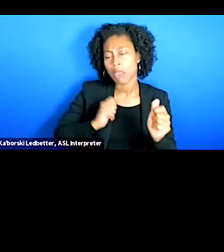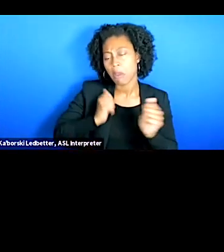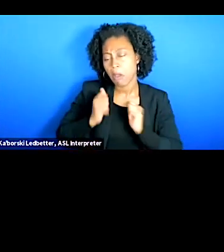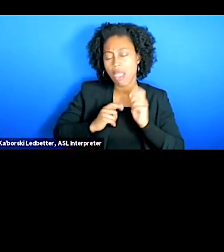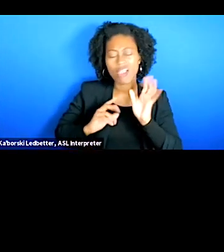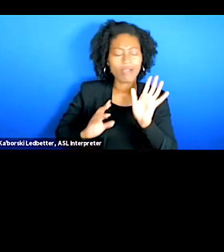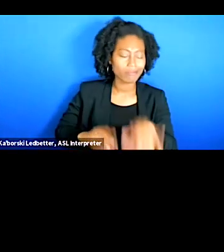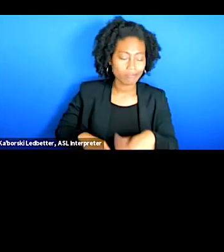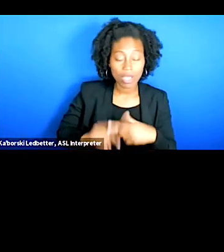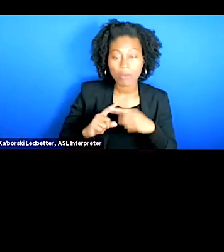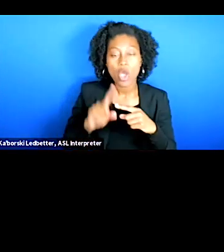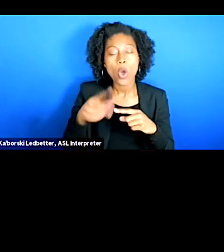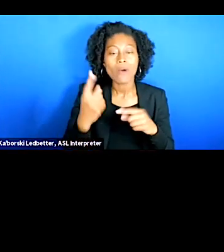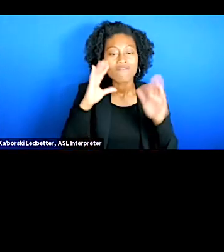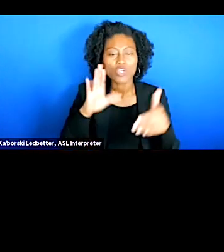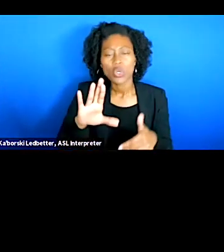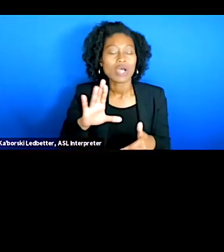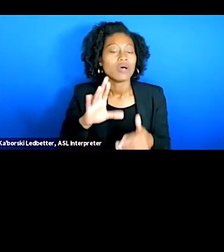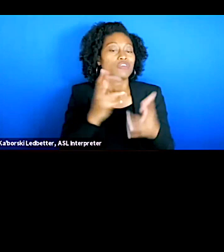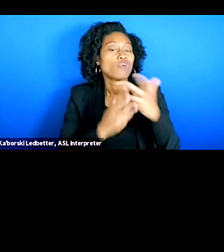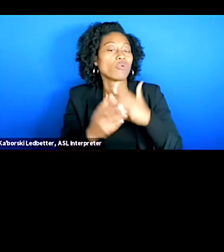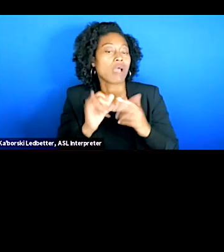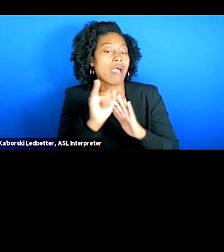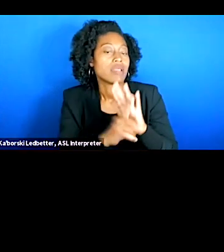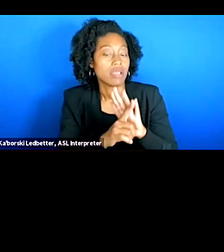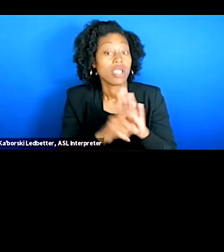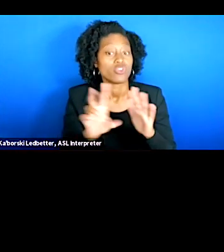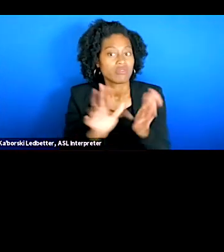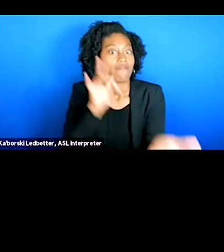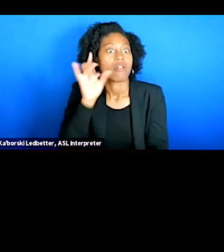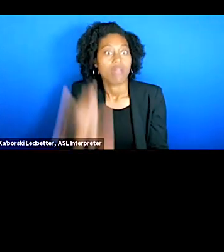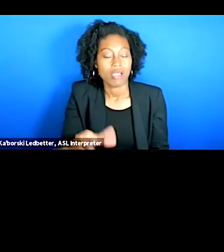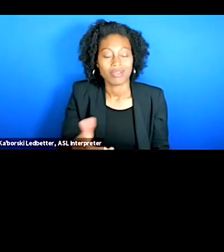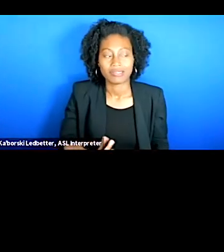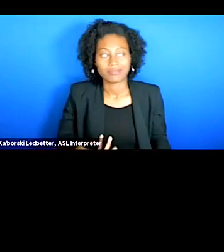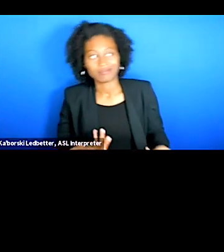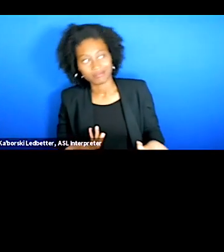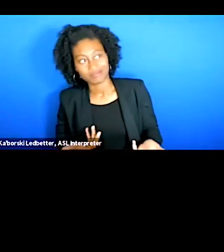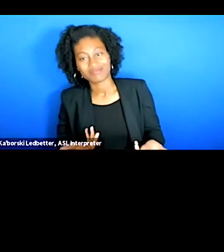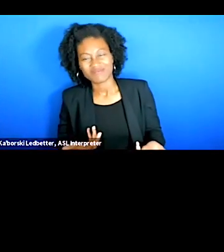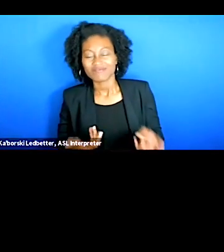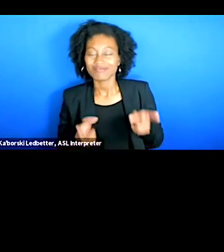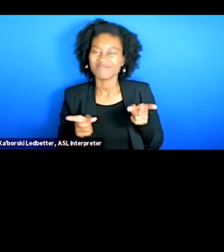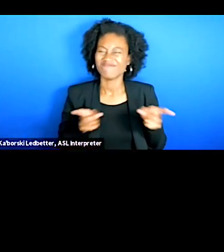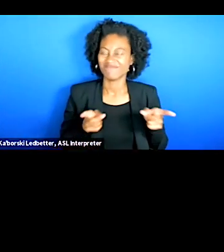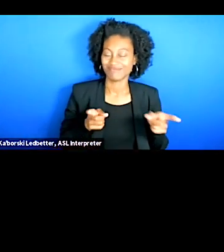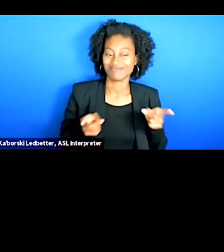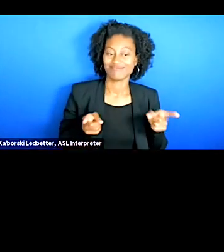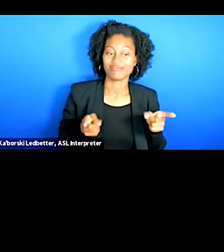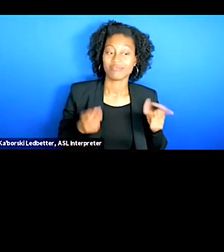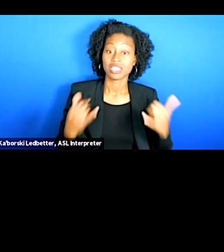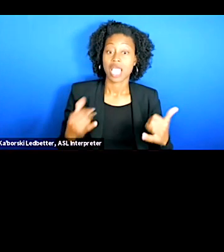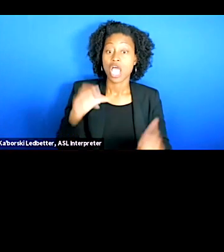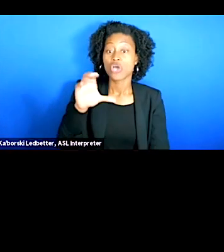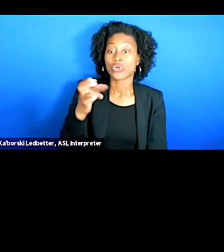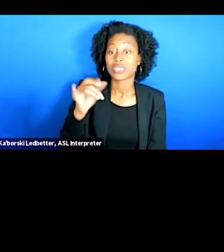and only focused on her social identities. Now, Christina will walk you through what synthesis memos are